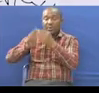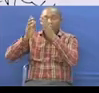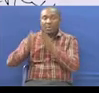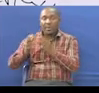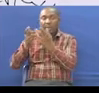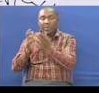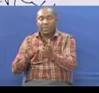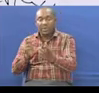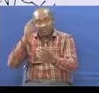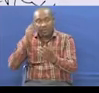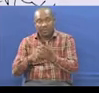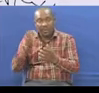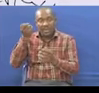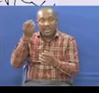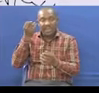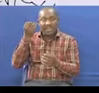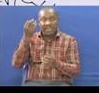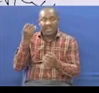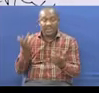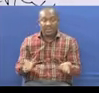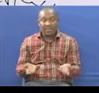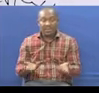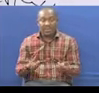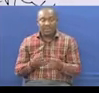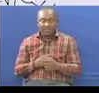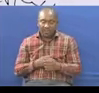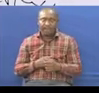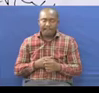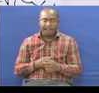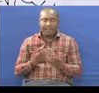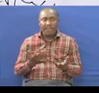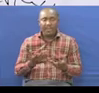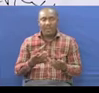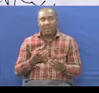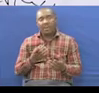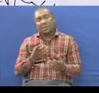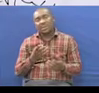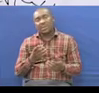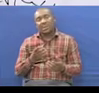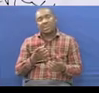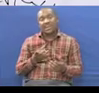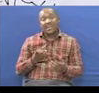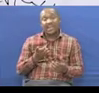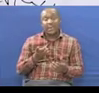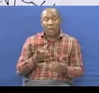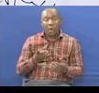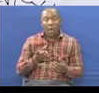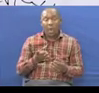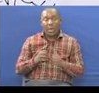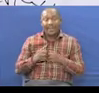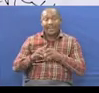disease, whether it is sexual transmitted disease, it can be malaria, it can be